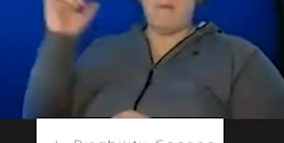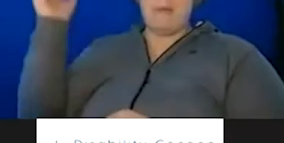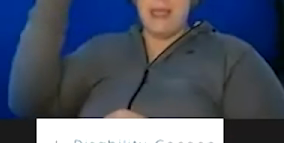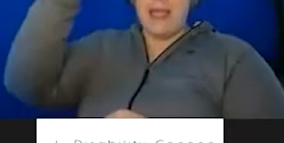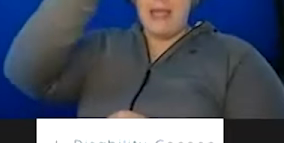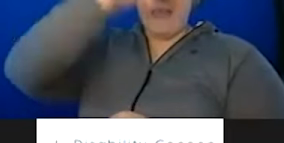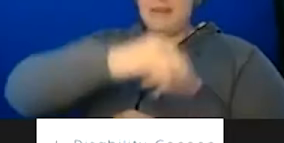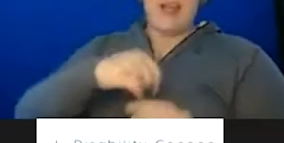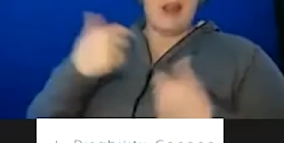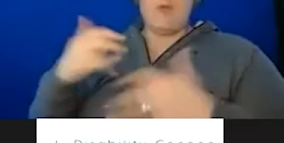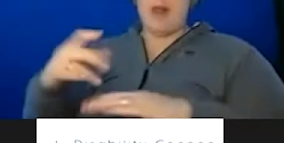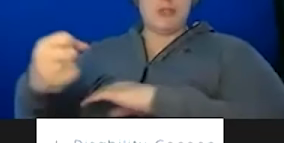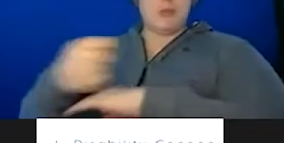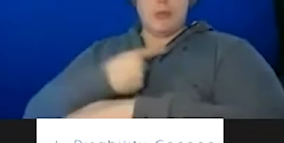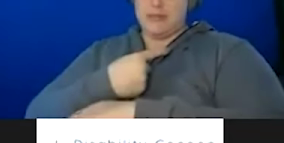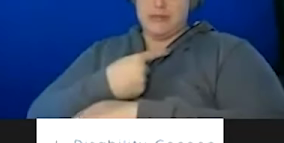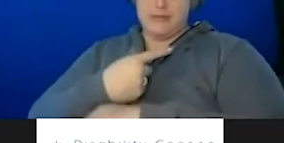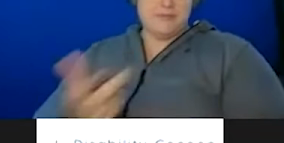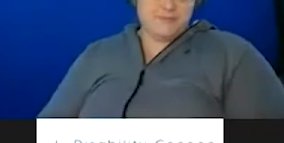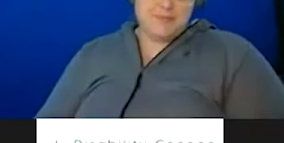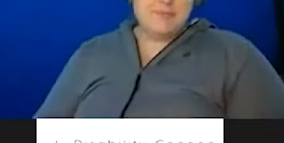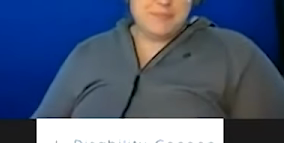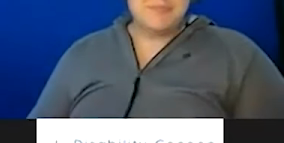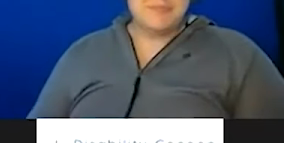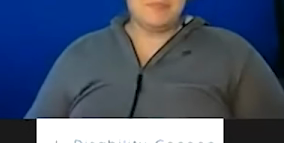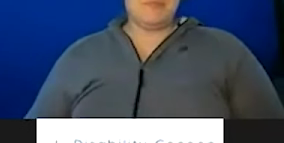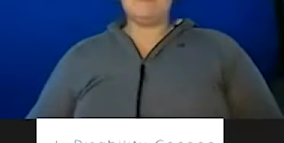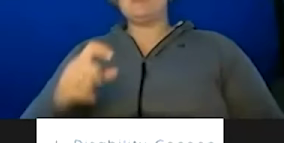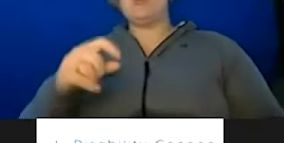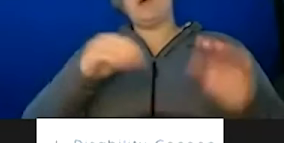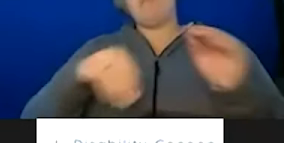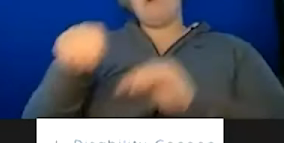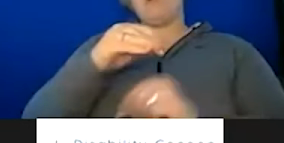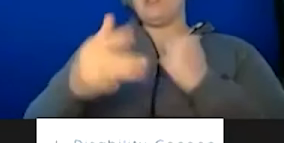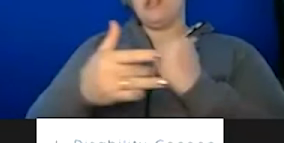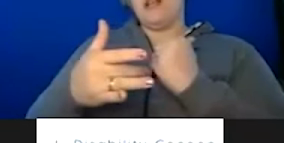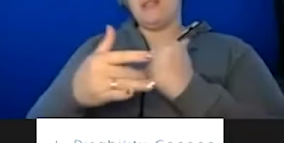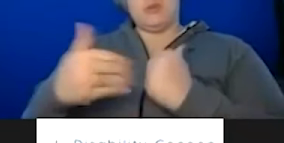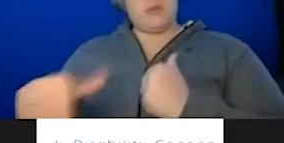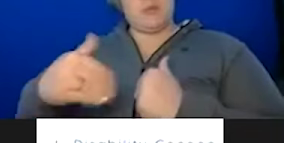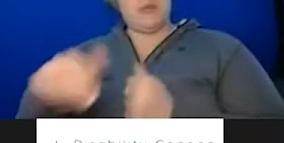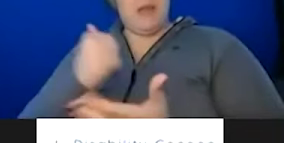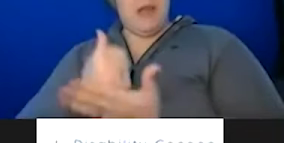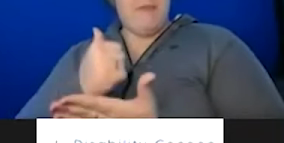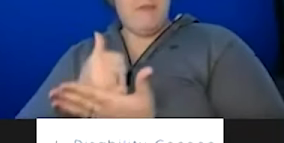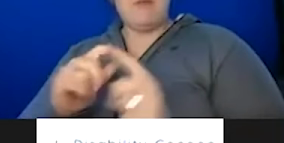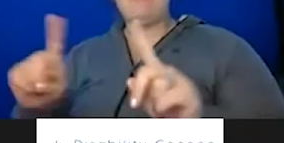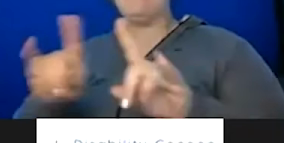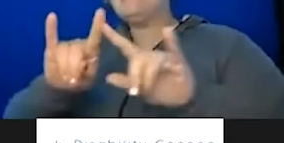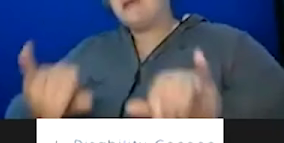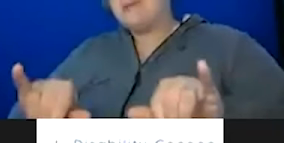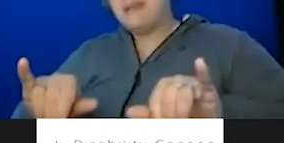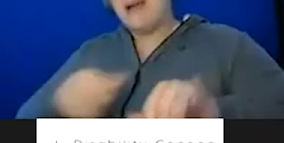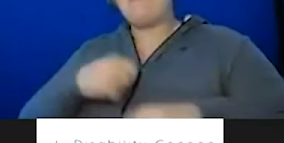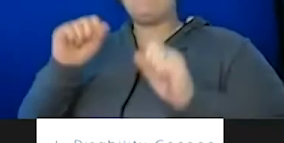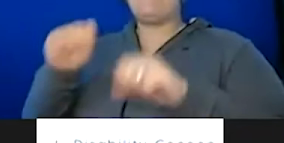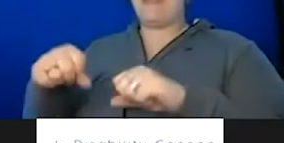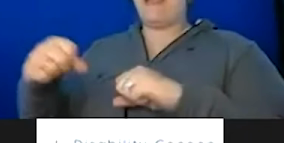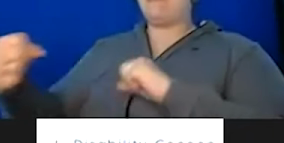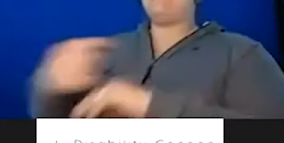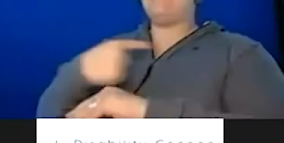there's this motion detection on these cameras, it's very handy, but there also causes some false notifications. So that